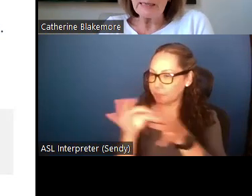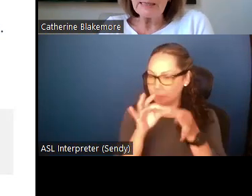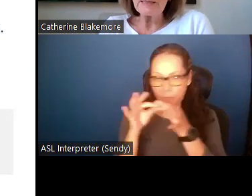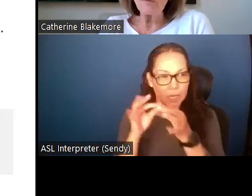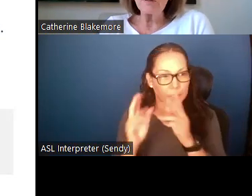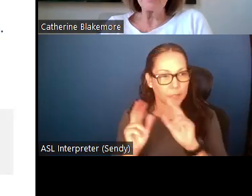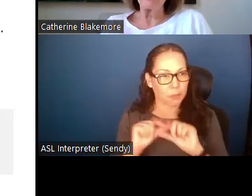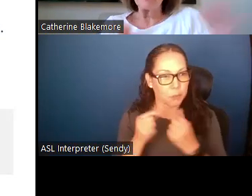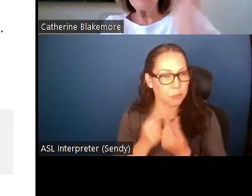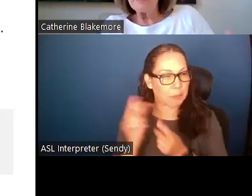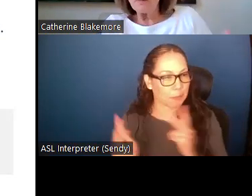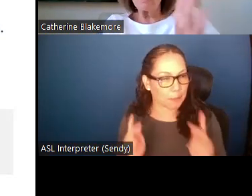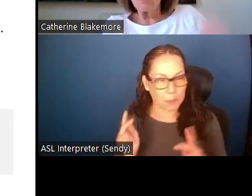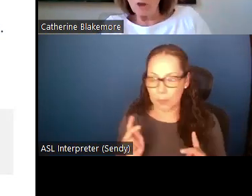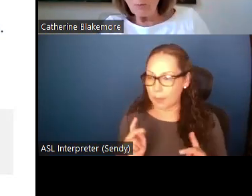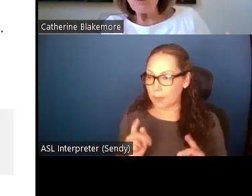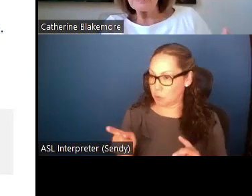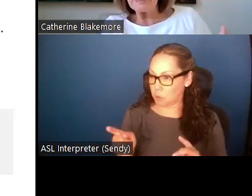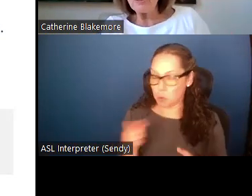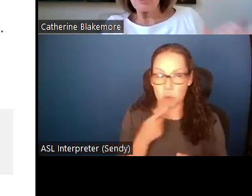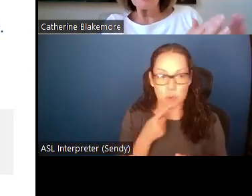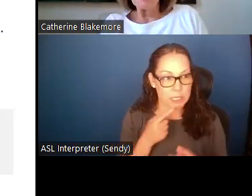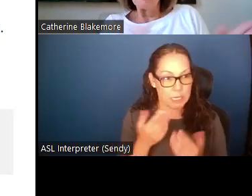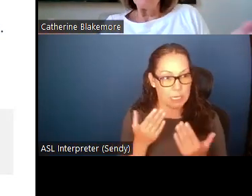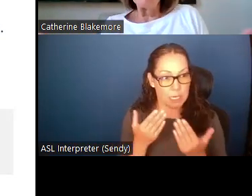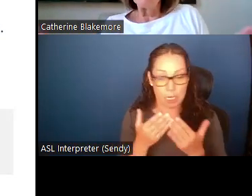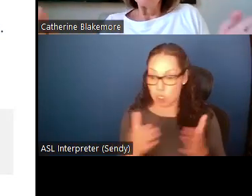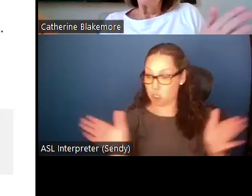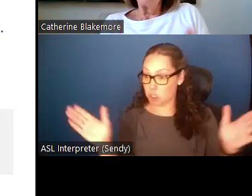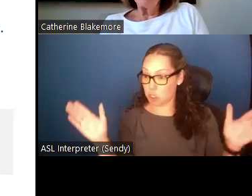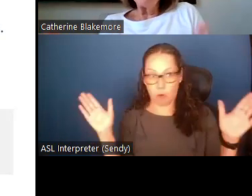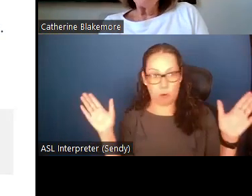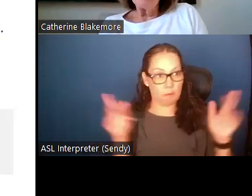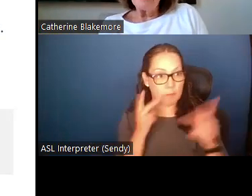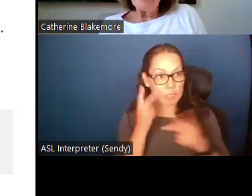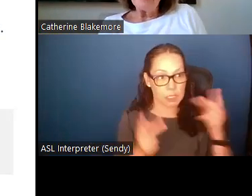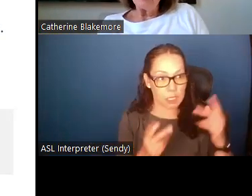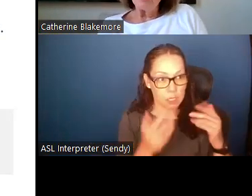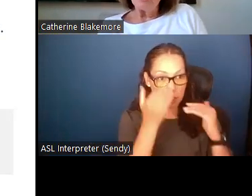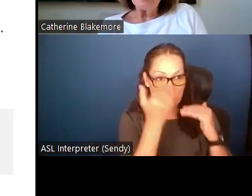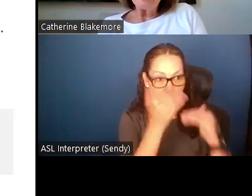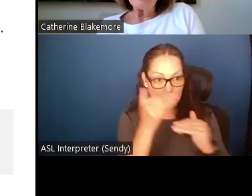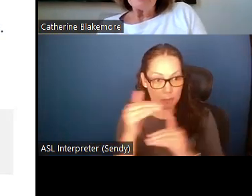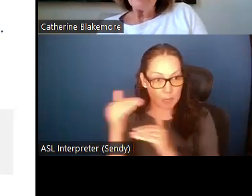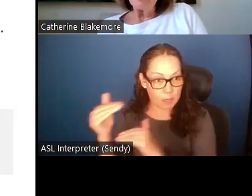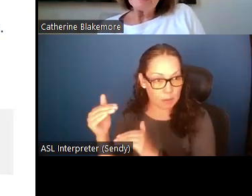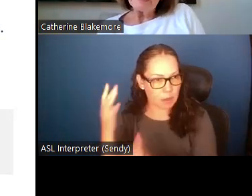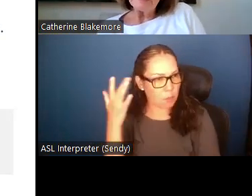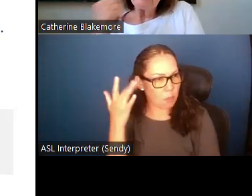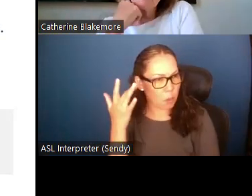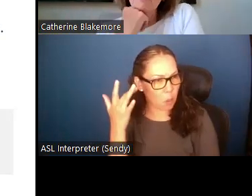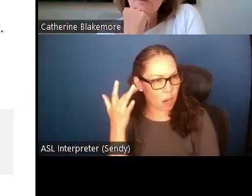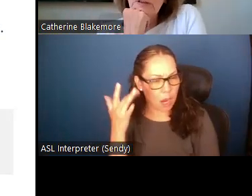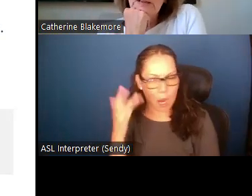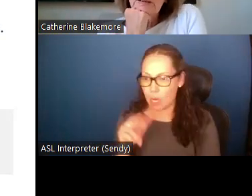particular sense. If like, so you're limiting general visitation, but why would a nurse have a different